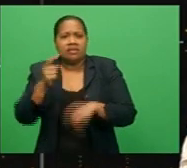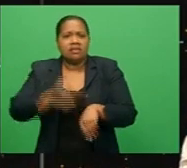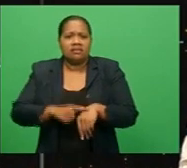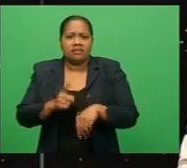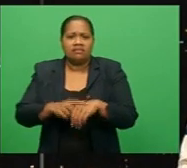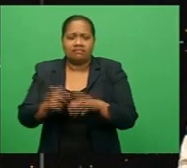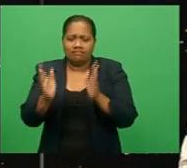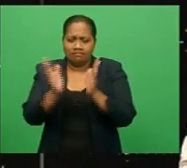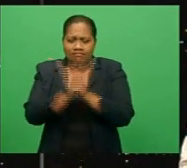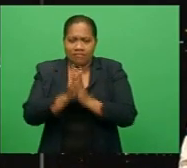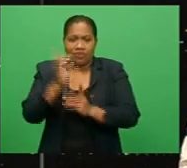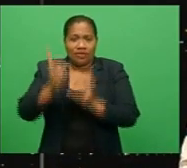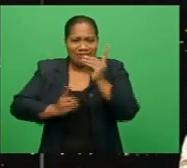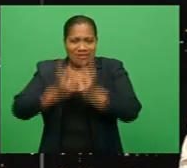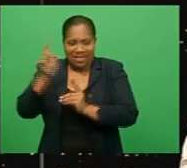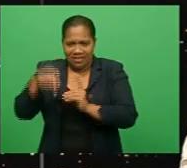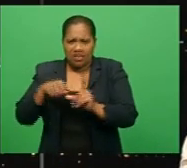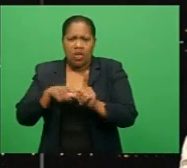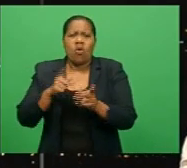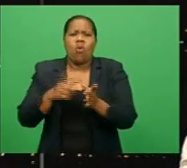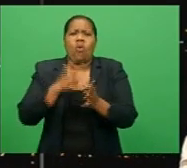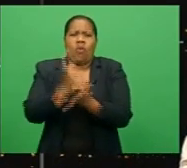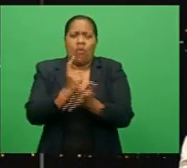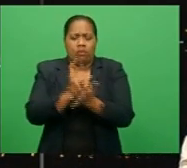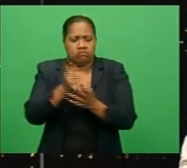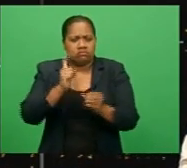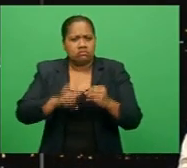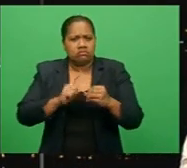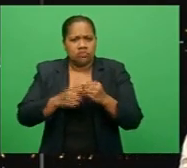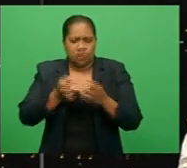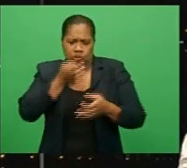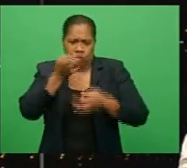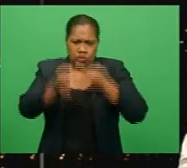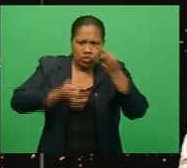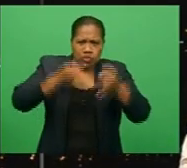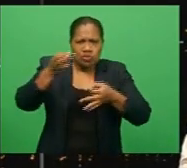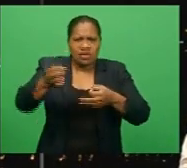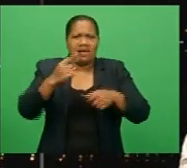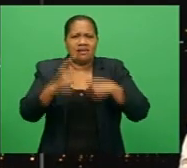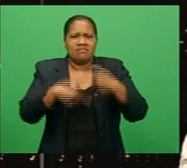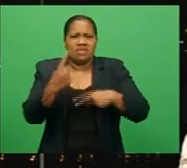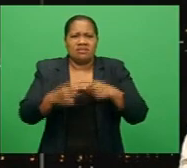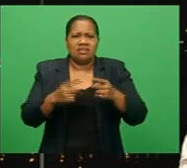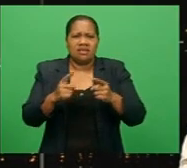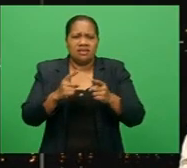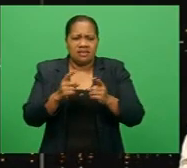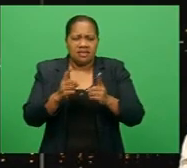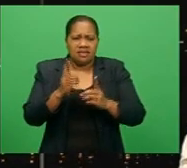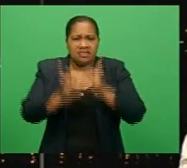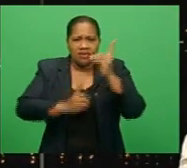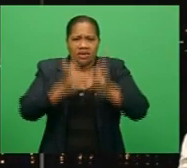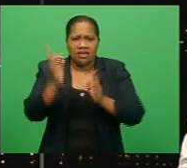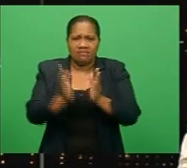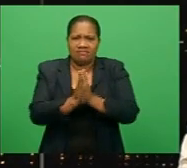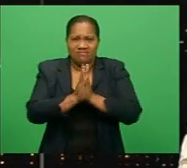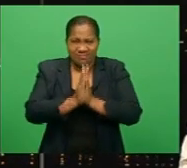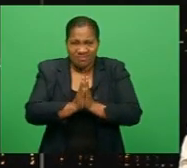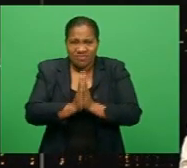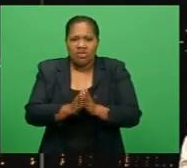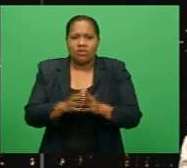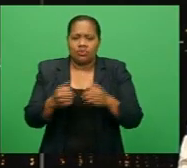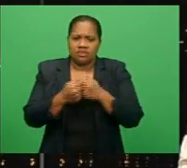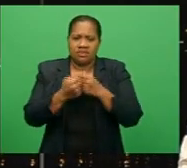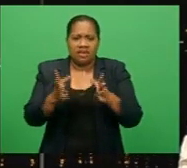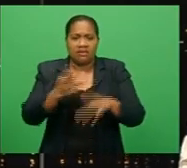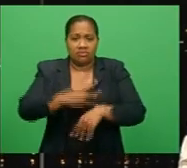this year. A lot of questions were being raised by the Hindu followers due to the fact that Diwali Puja will be aired on the radio stations at 3